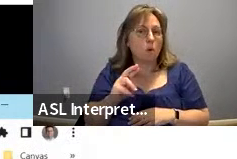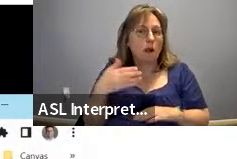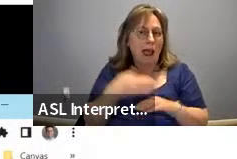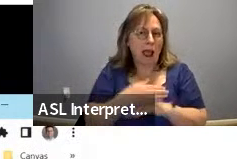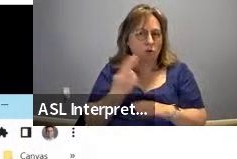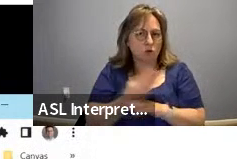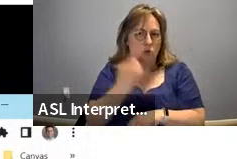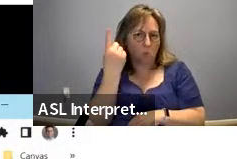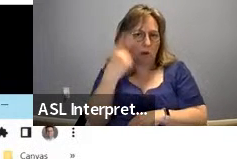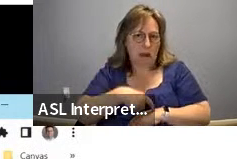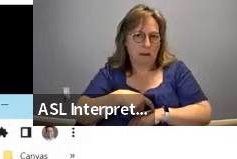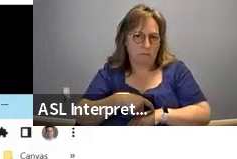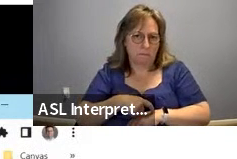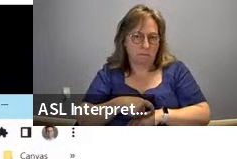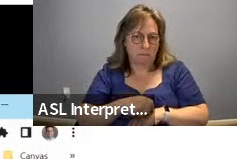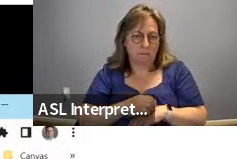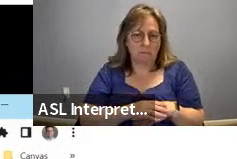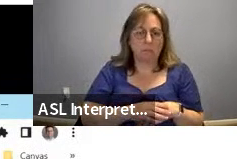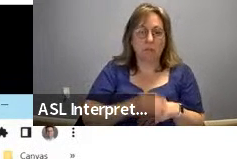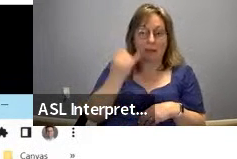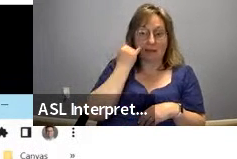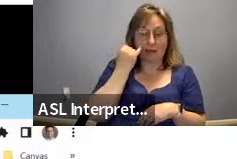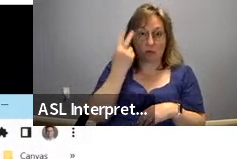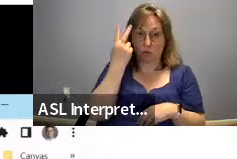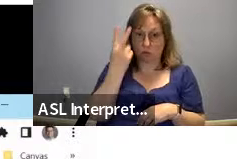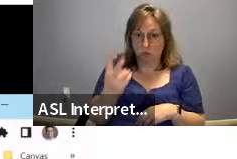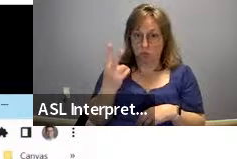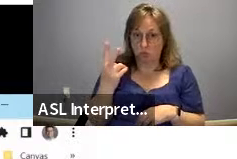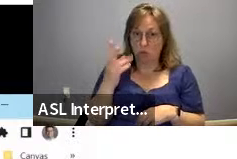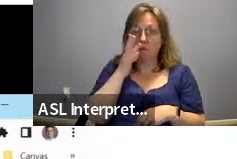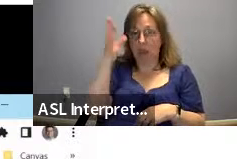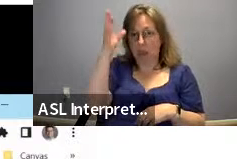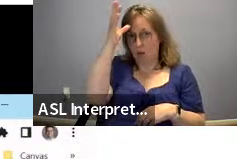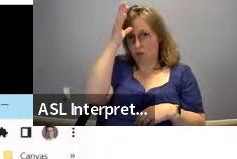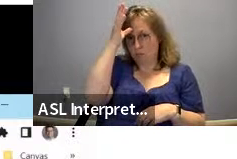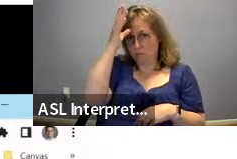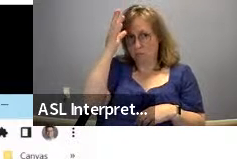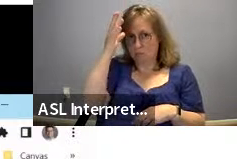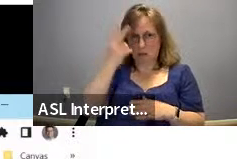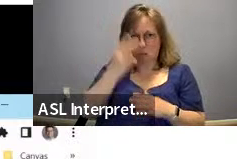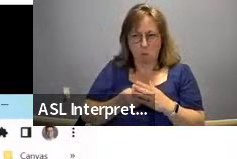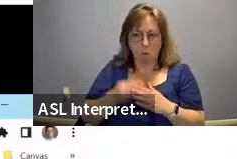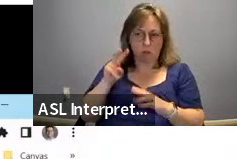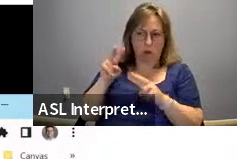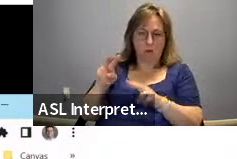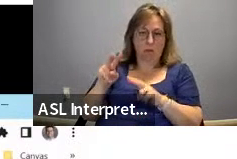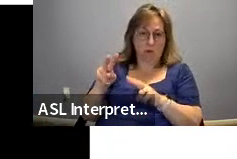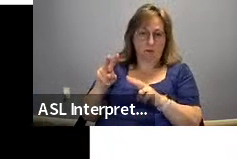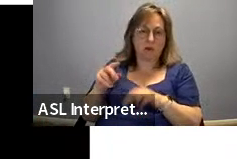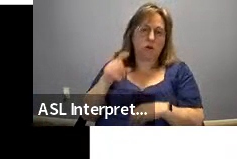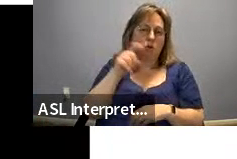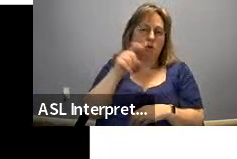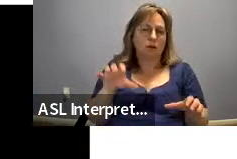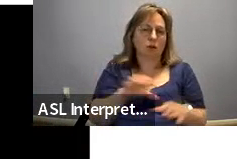If there's 2 parent observers in the family, we'll need to take this action twice.